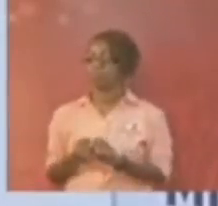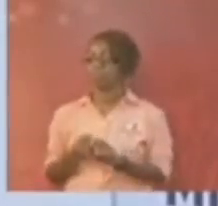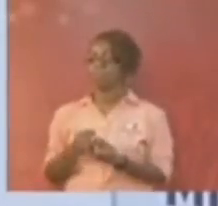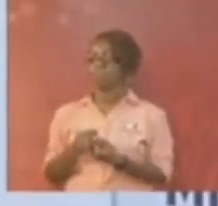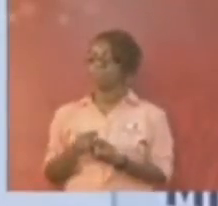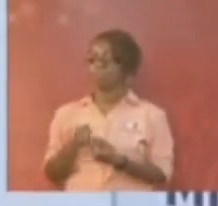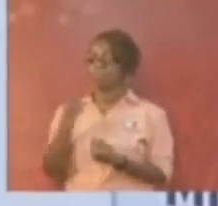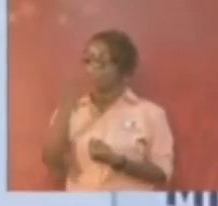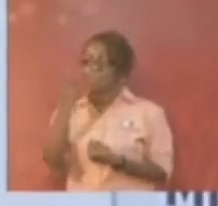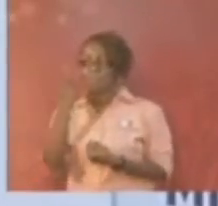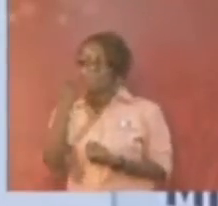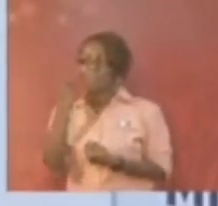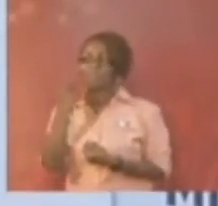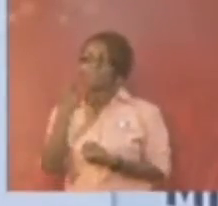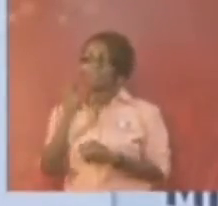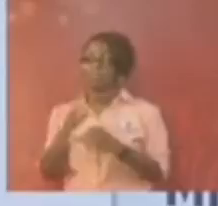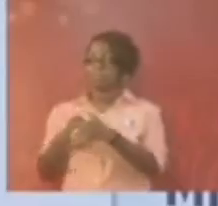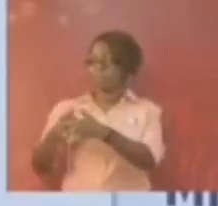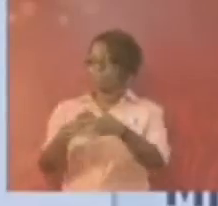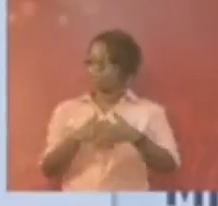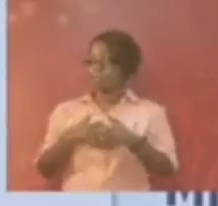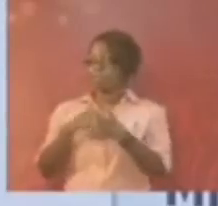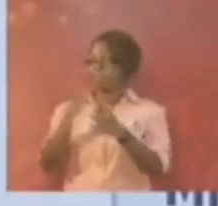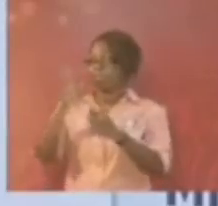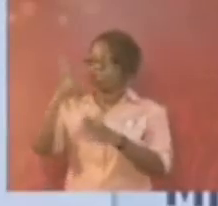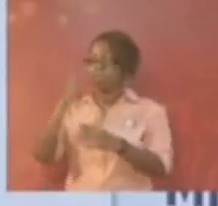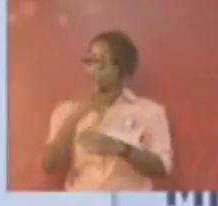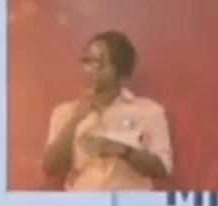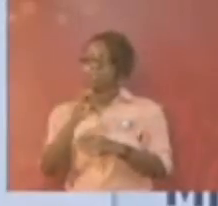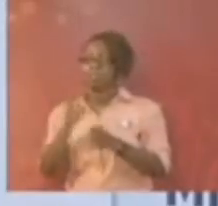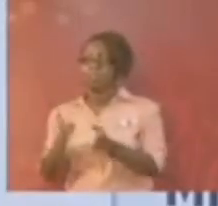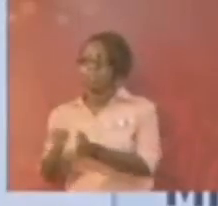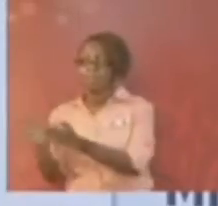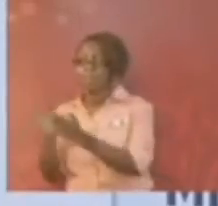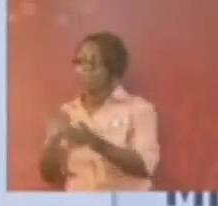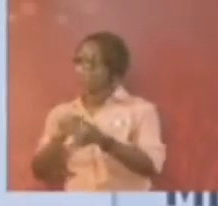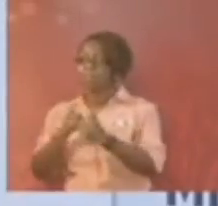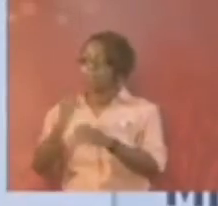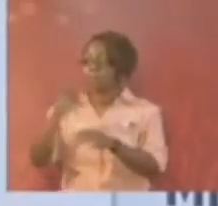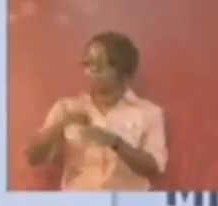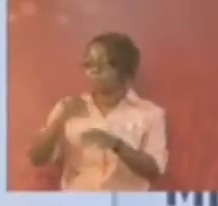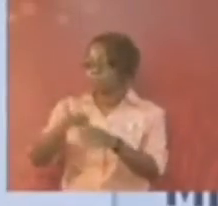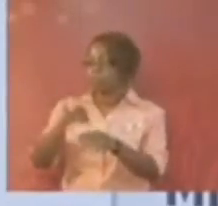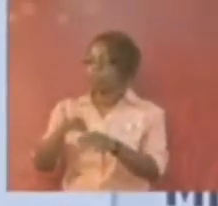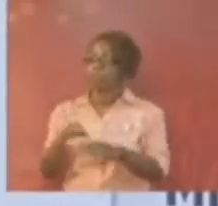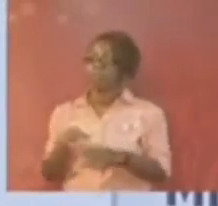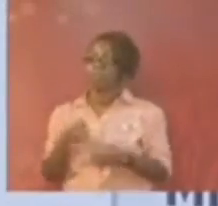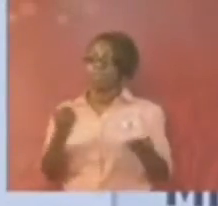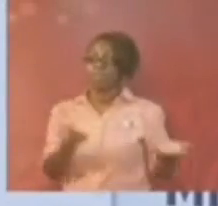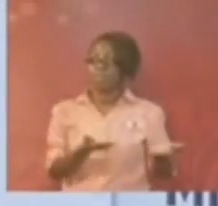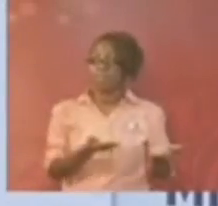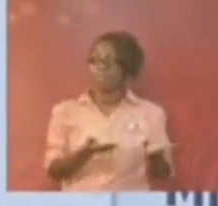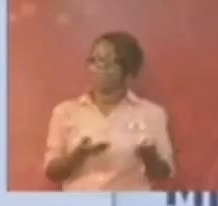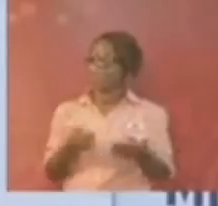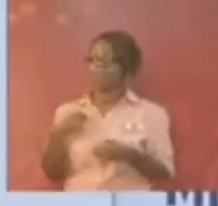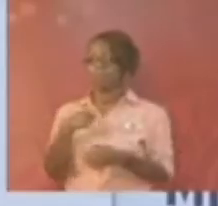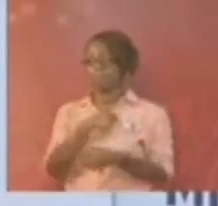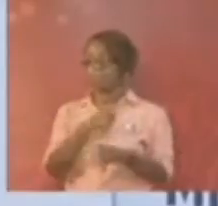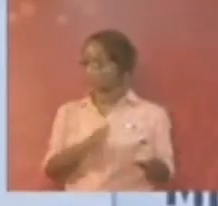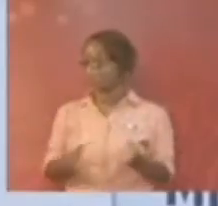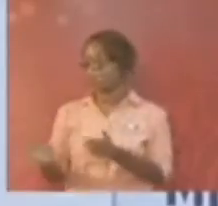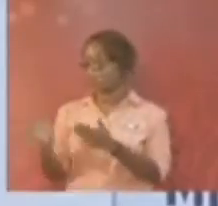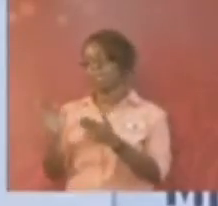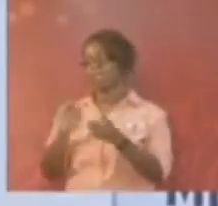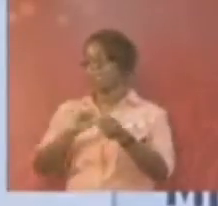your vote. I want us to plan our Christmas, plan what we're going to do, so that it doesn't just overwhelm us